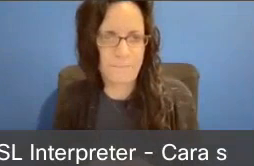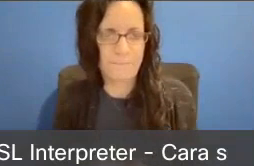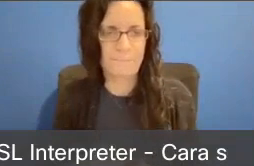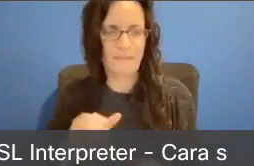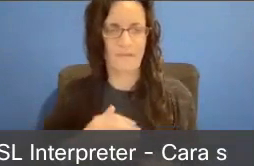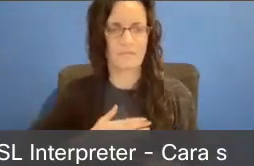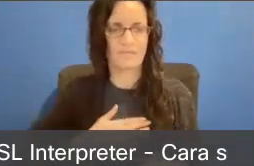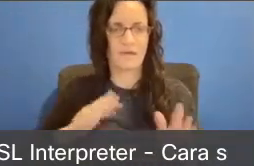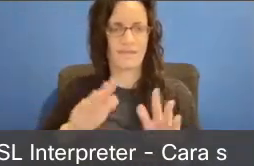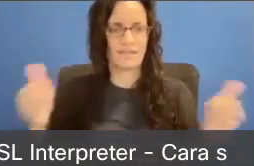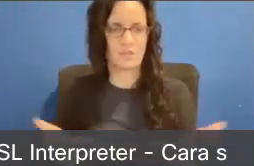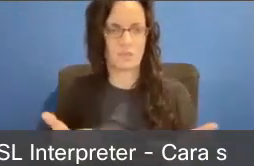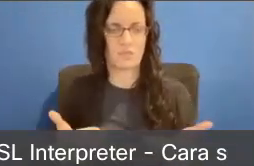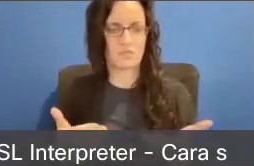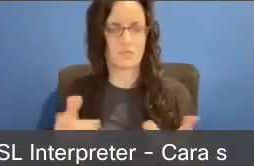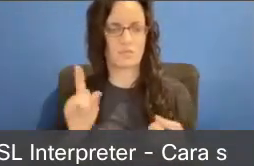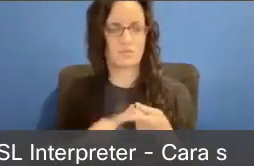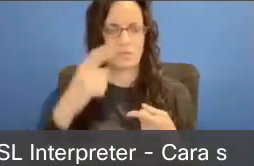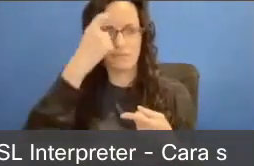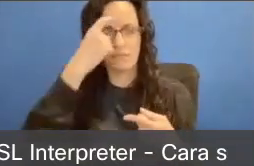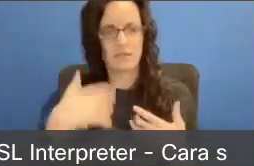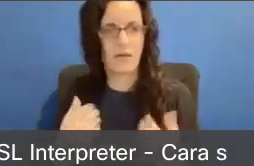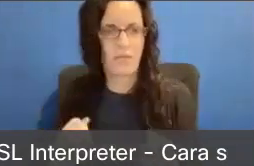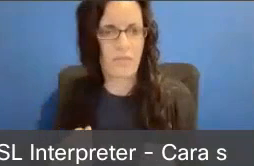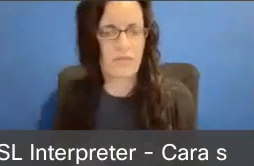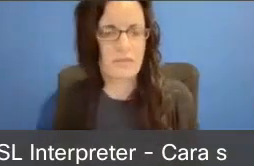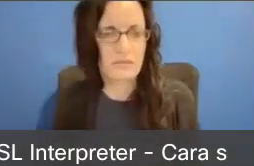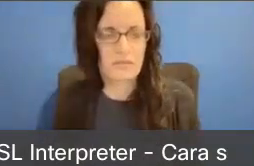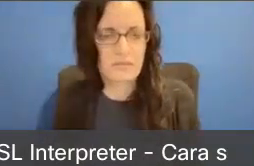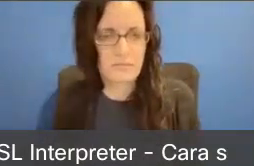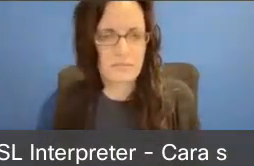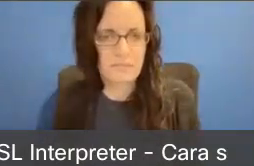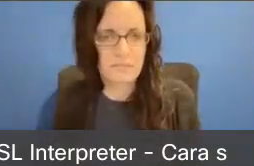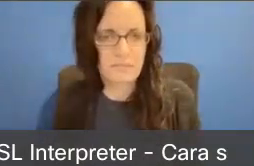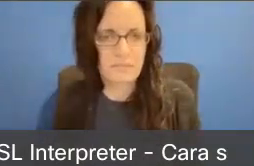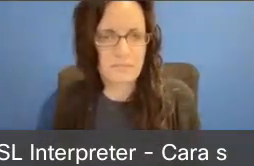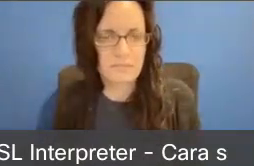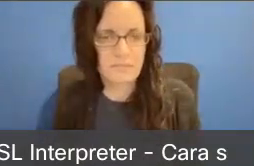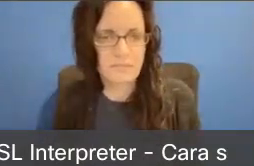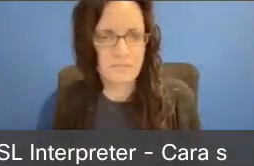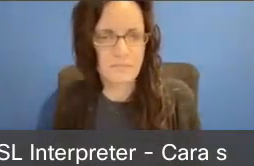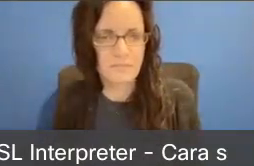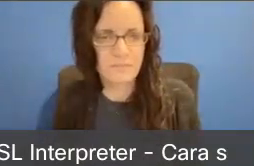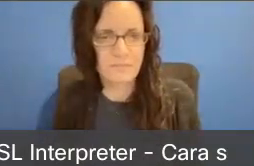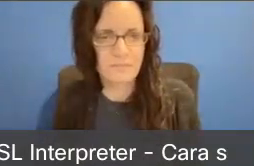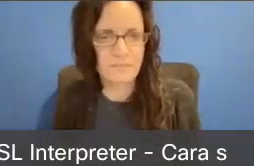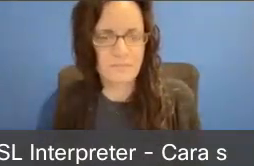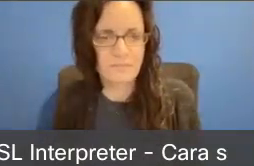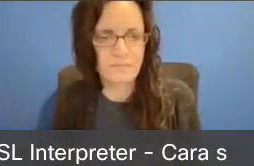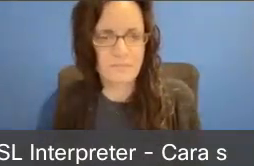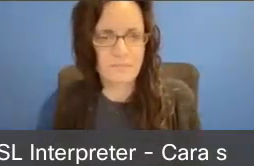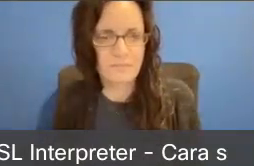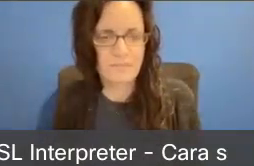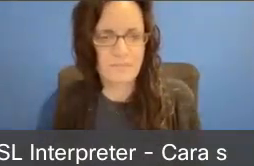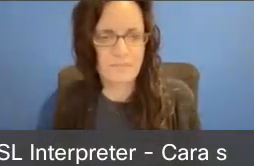was my introduction to mental health. This guy that's just, you're you're number 21 patient. Here you go. This is your prescription. You'll be